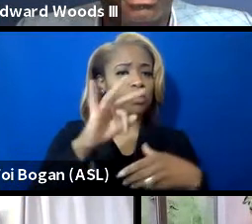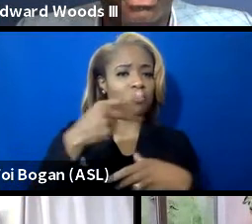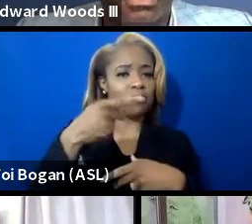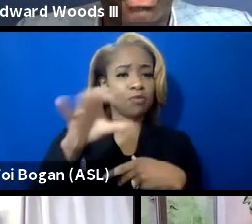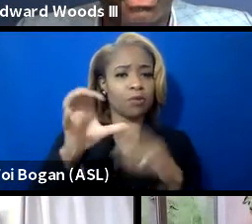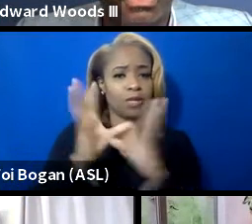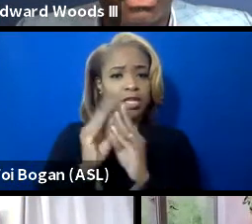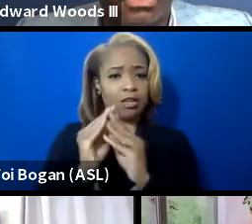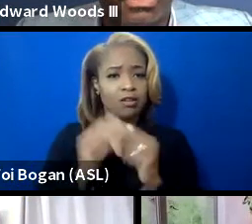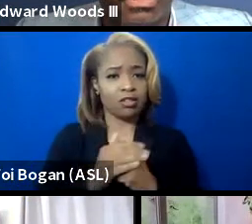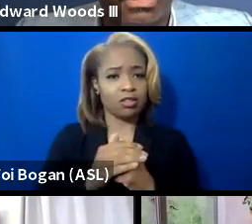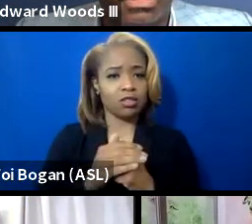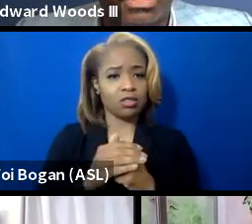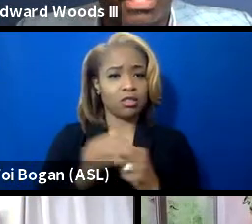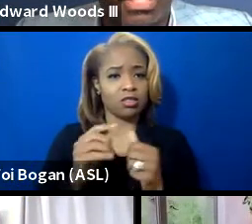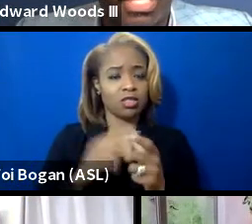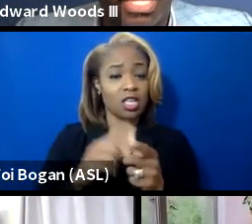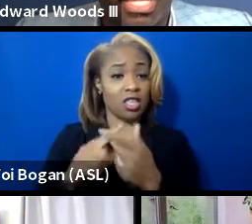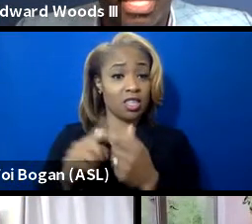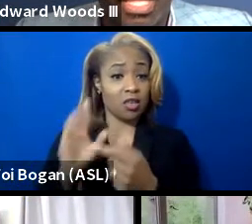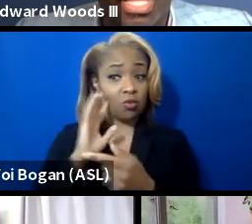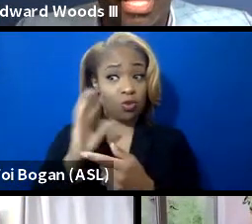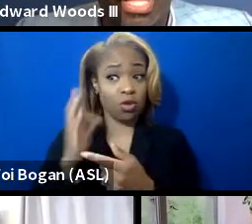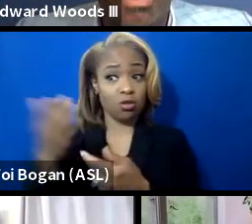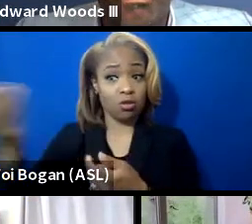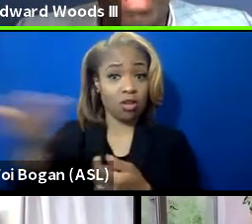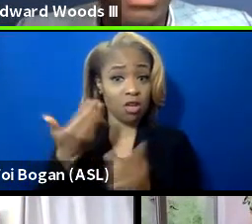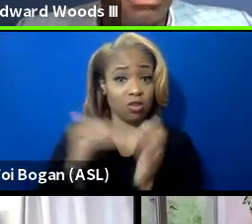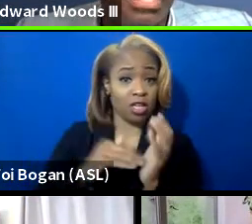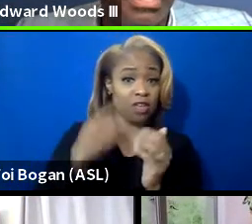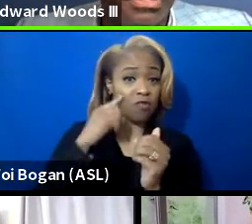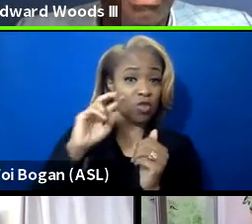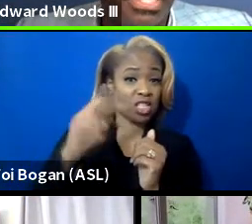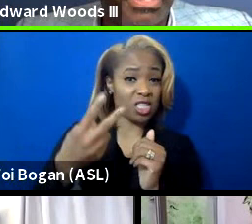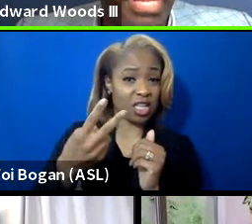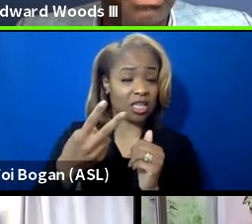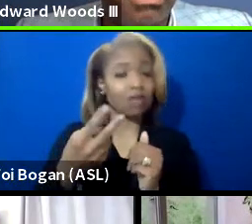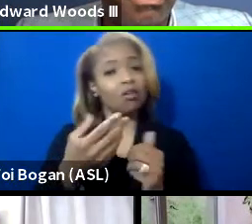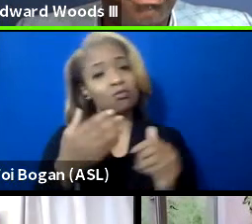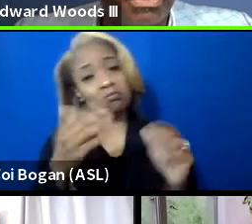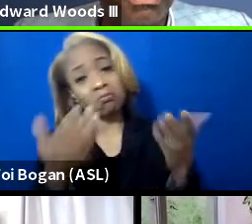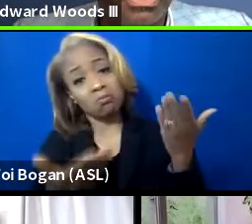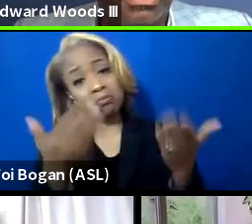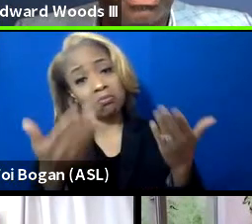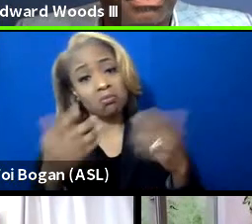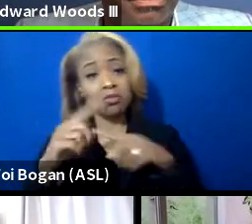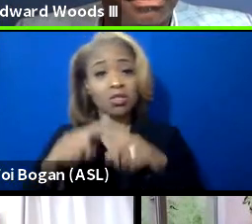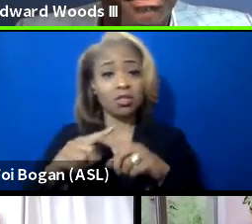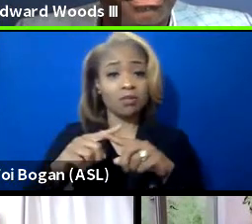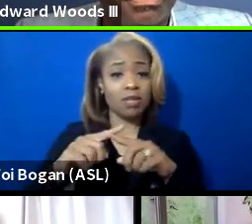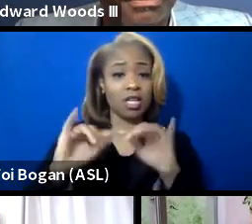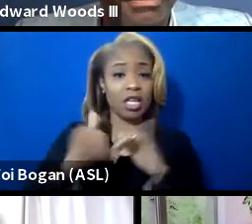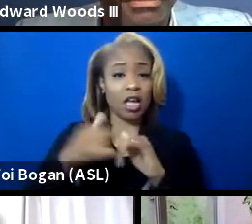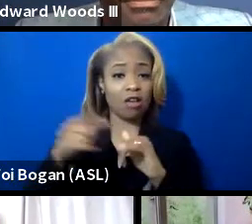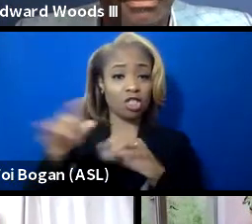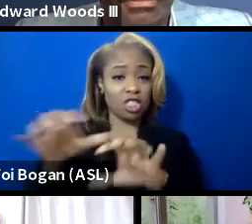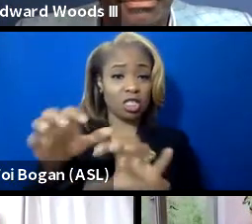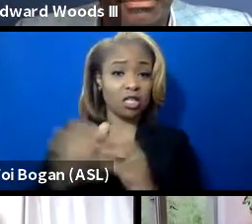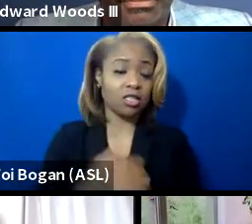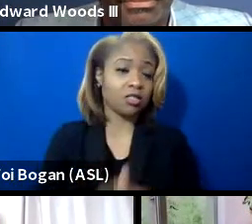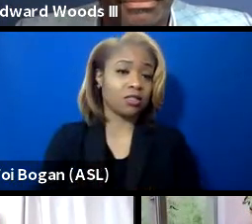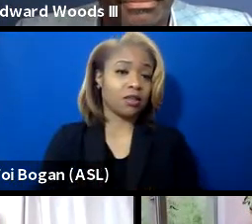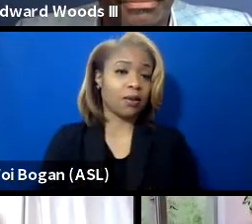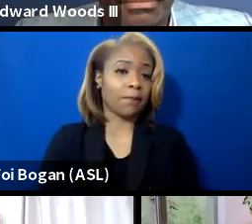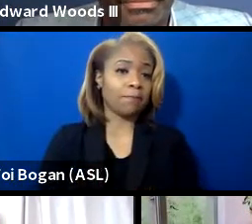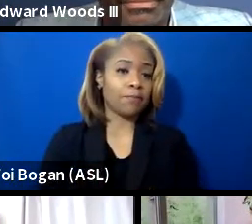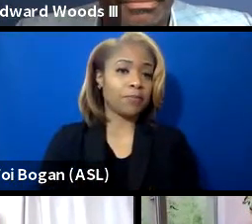Okay, and then what are we going to do? Pick her up again for the second round? Possibly, depending on how she performs. Okay.